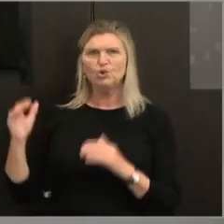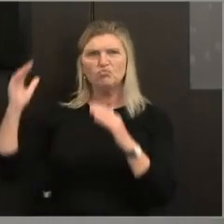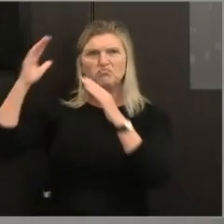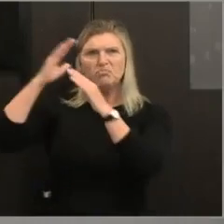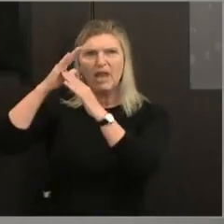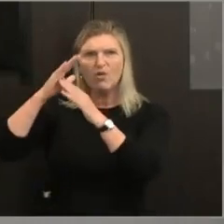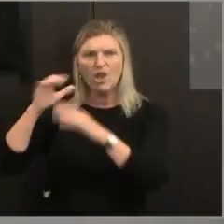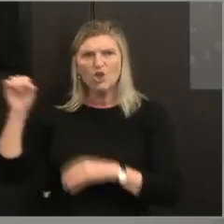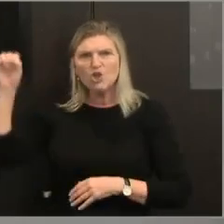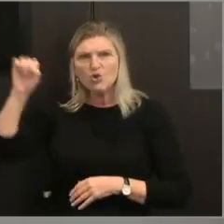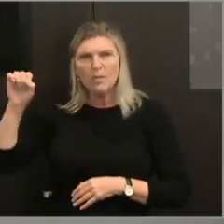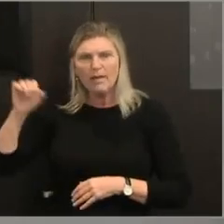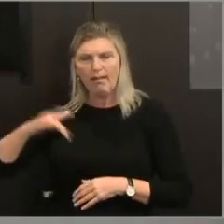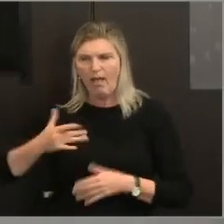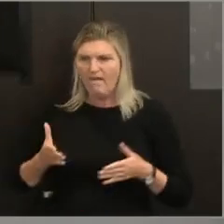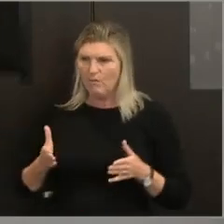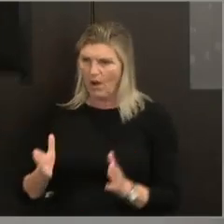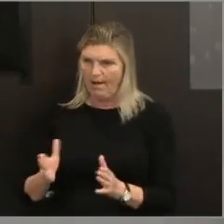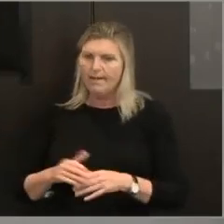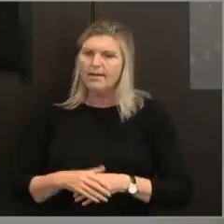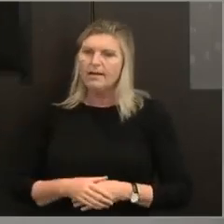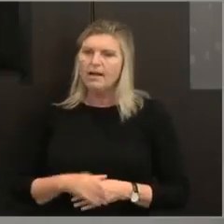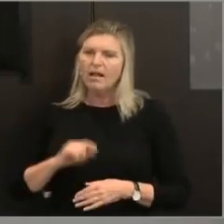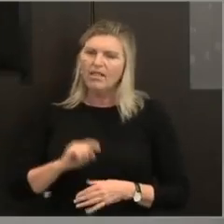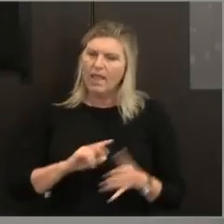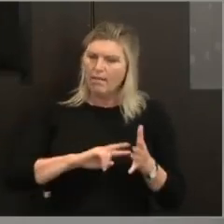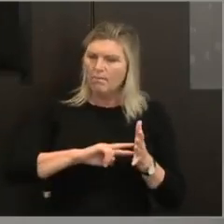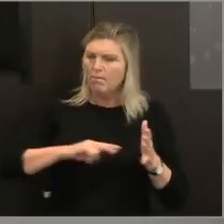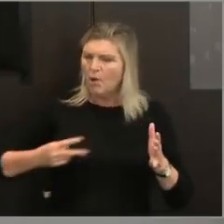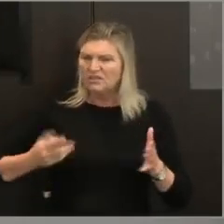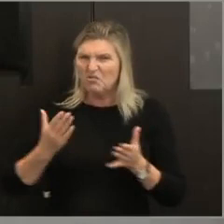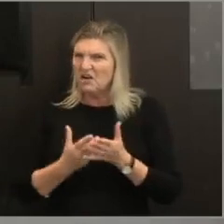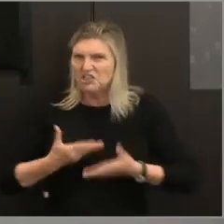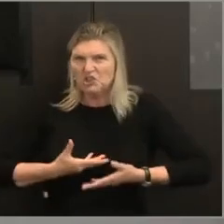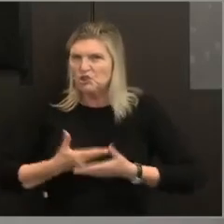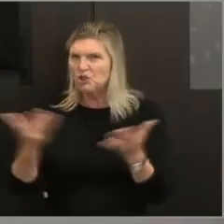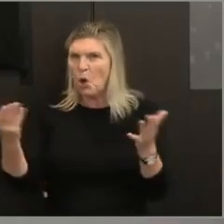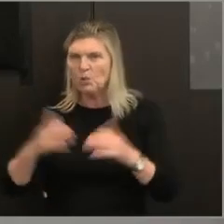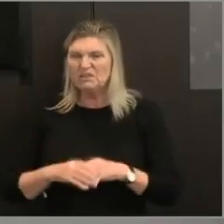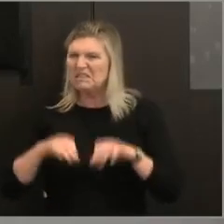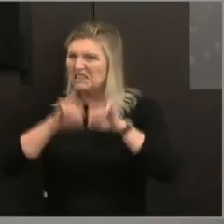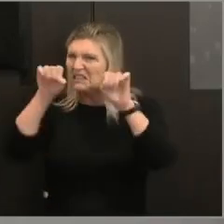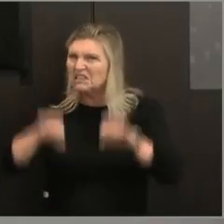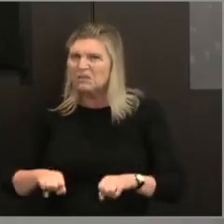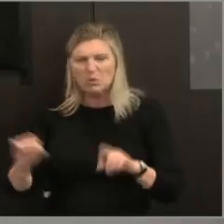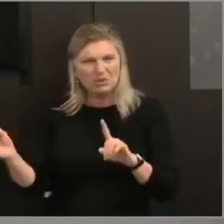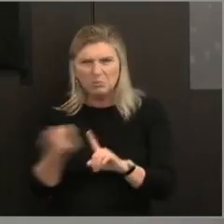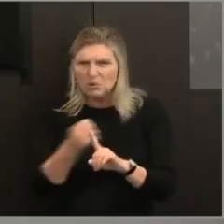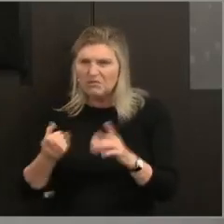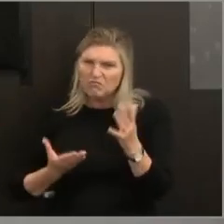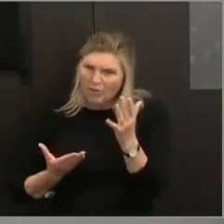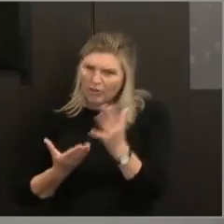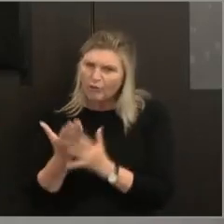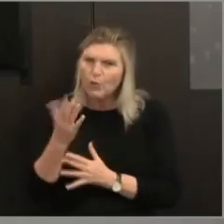In many ways, the policy simply reflects the abusiveness that is systemic in colonization as